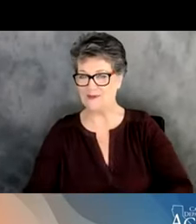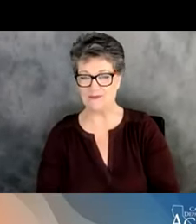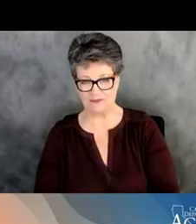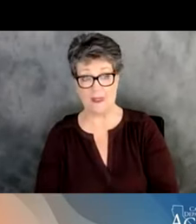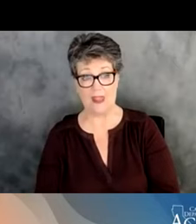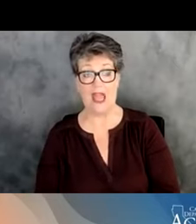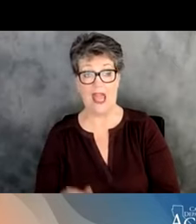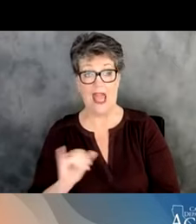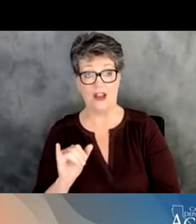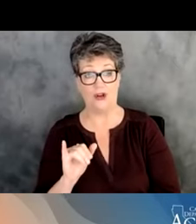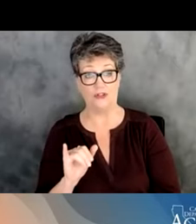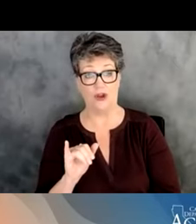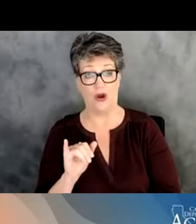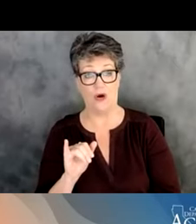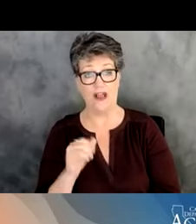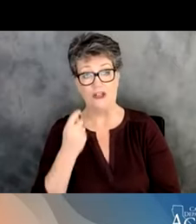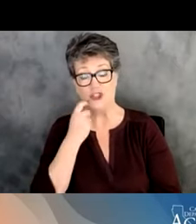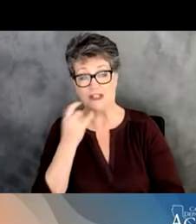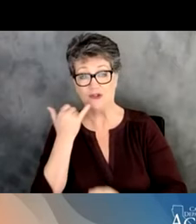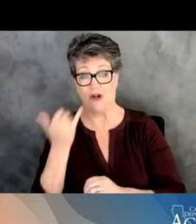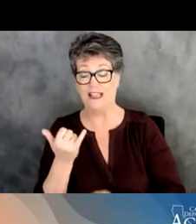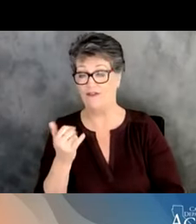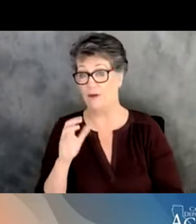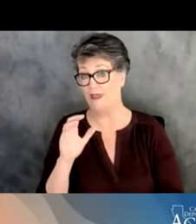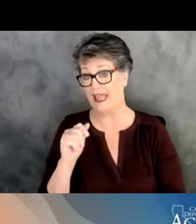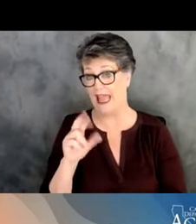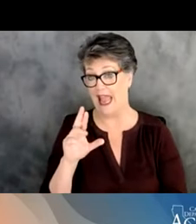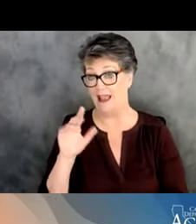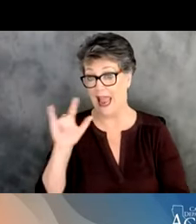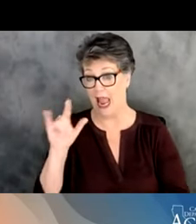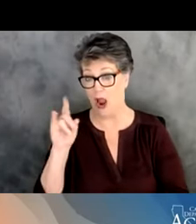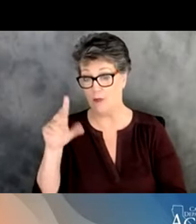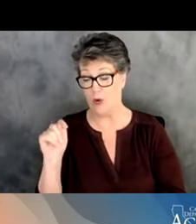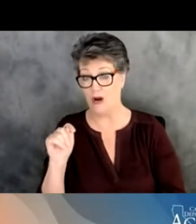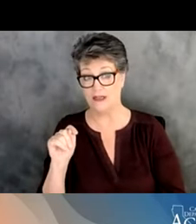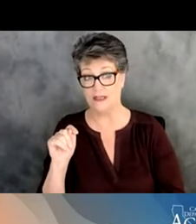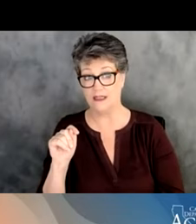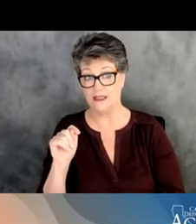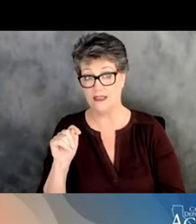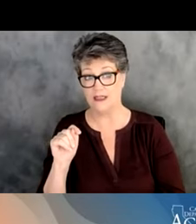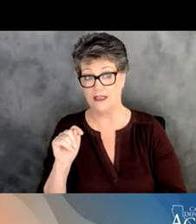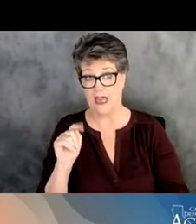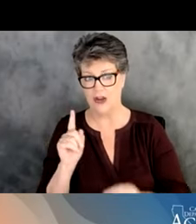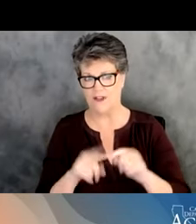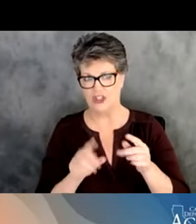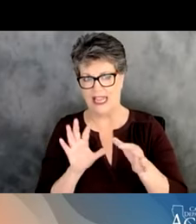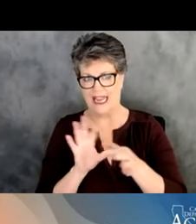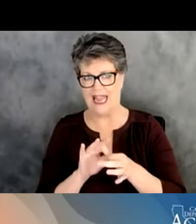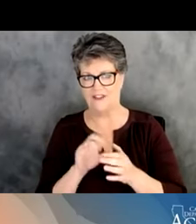Awesome. And Leandra Clark-Harvey just called in from the airport. I'm not sure if she can connect audio right